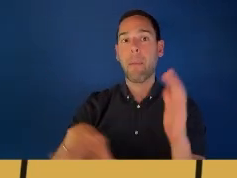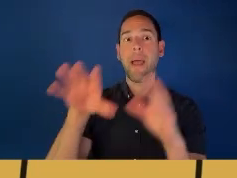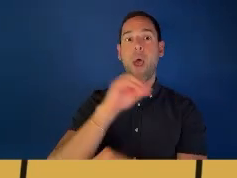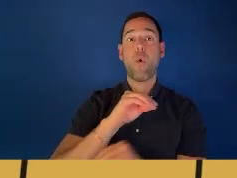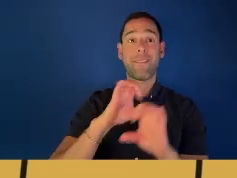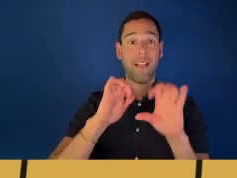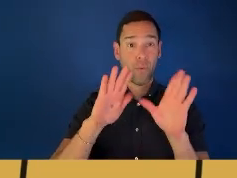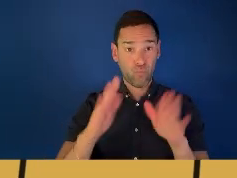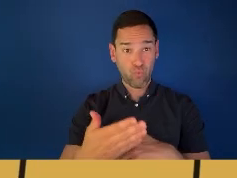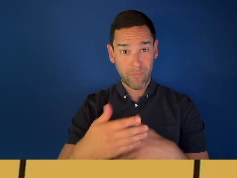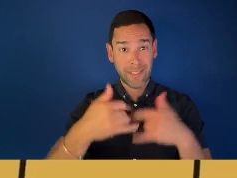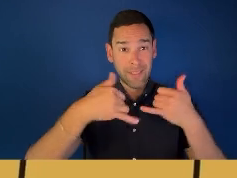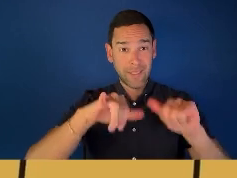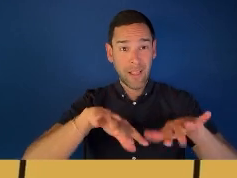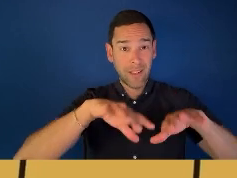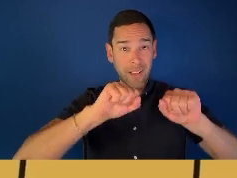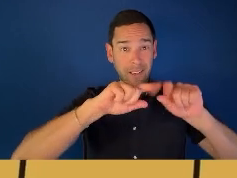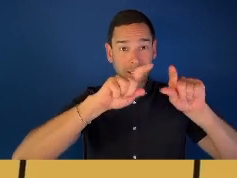testing accommodations.